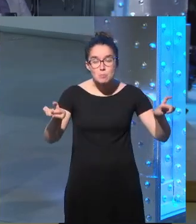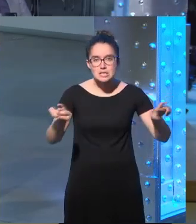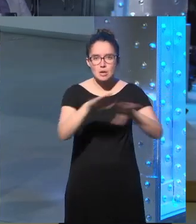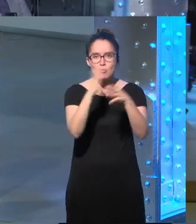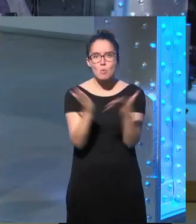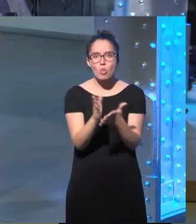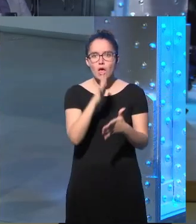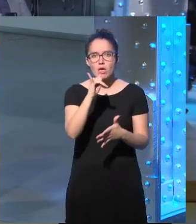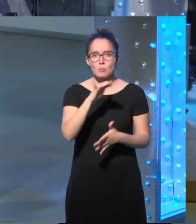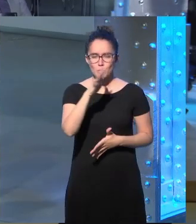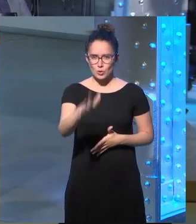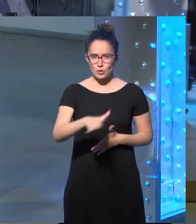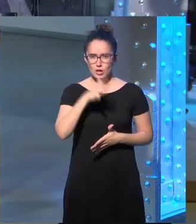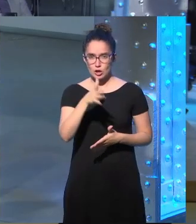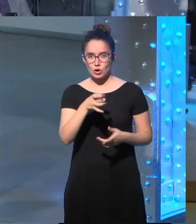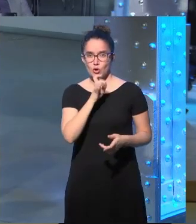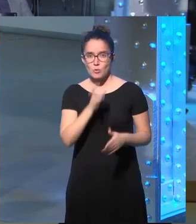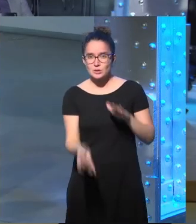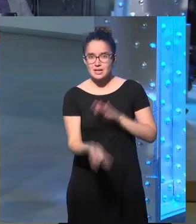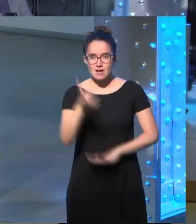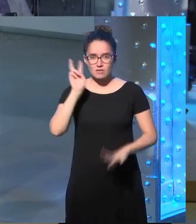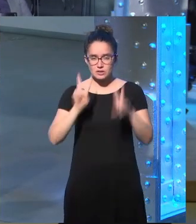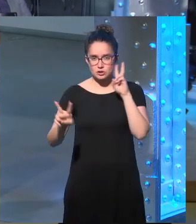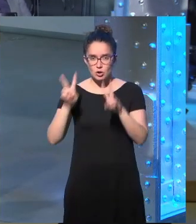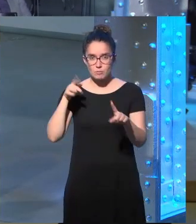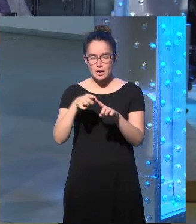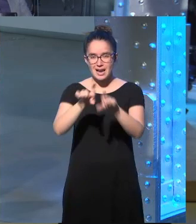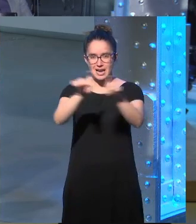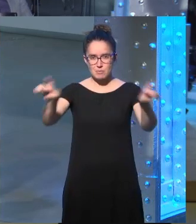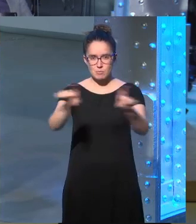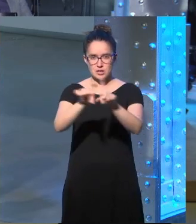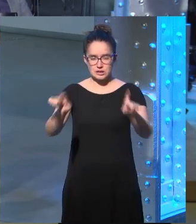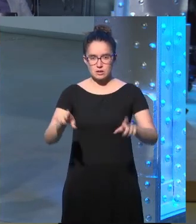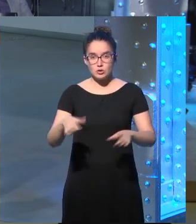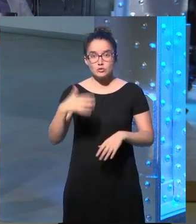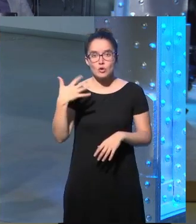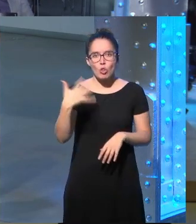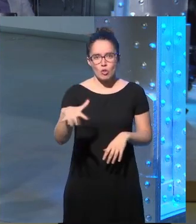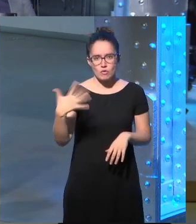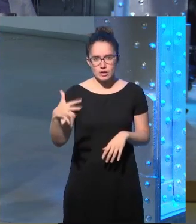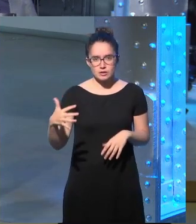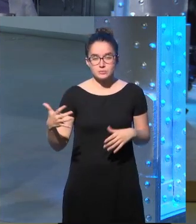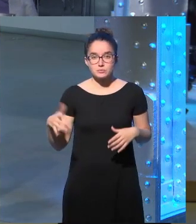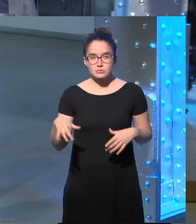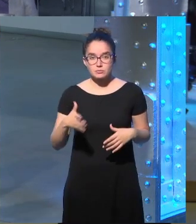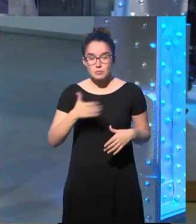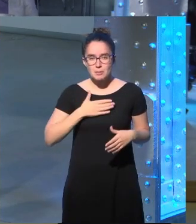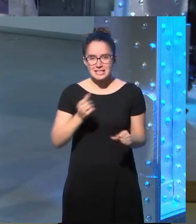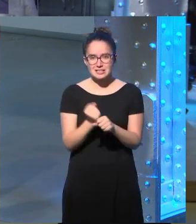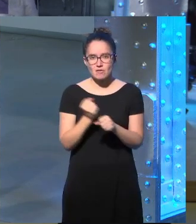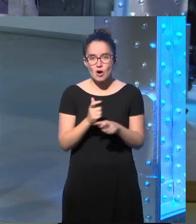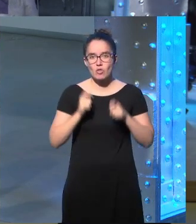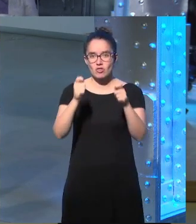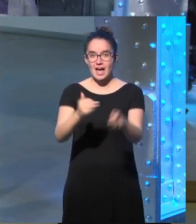Because why is this business in the world? How to create a vision for the company. Where are they heading